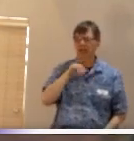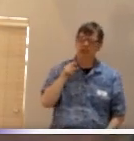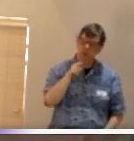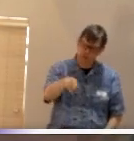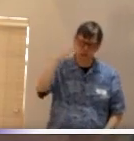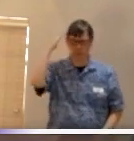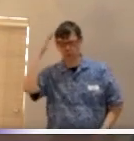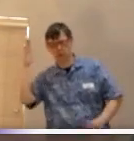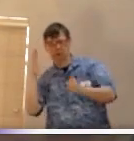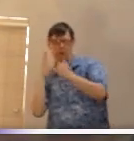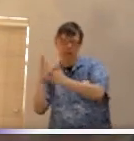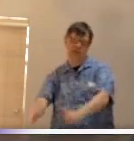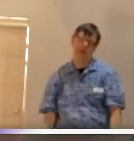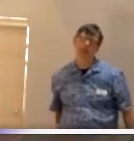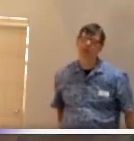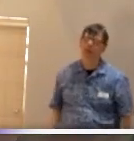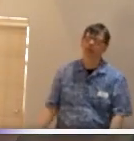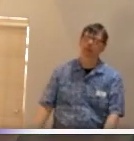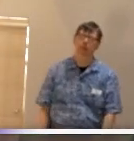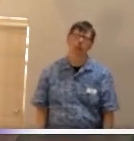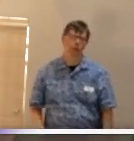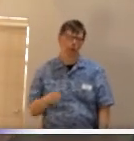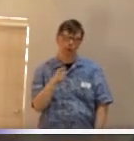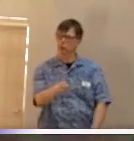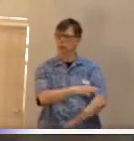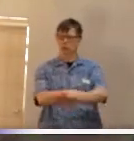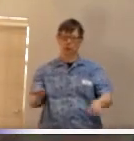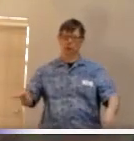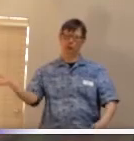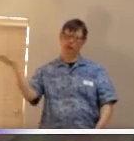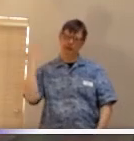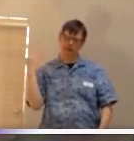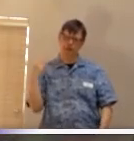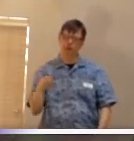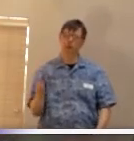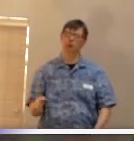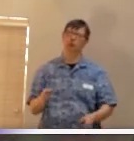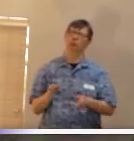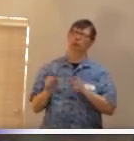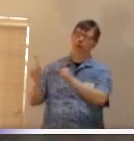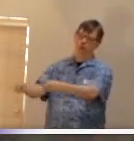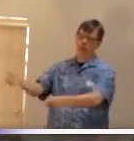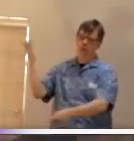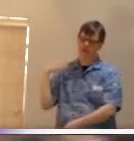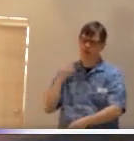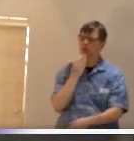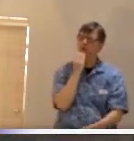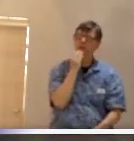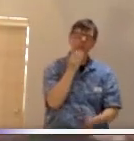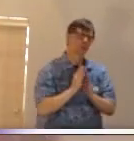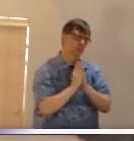You're happy and you know it. You don't have to go back to that old story. And then you start to notice